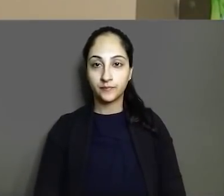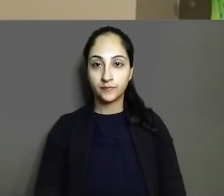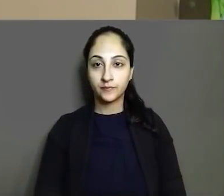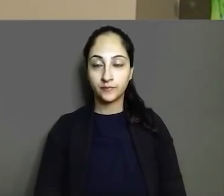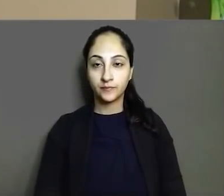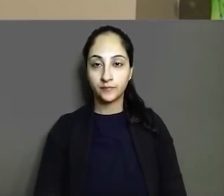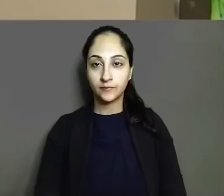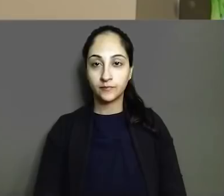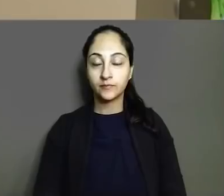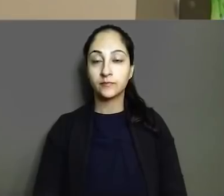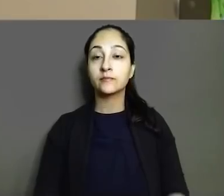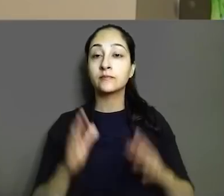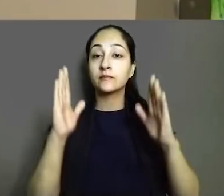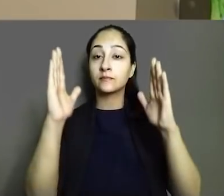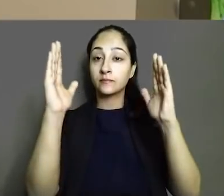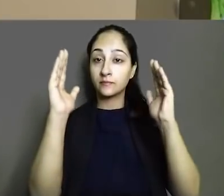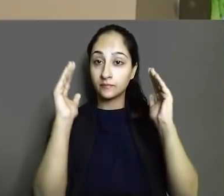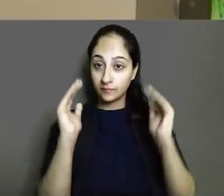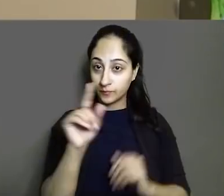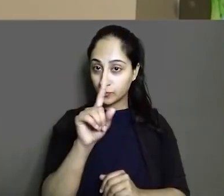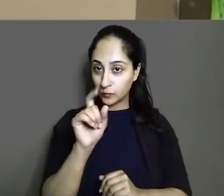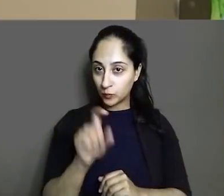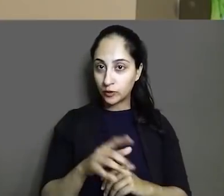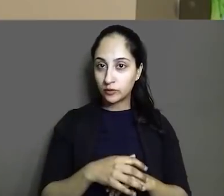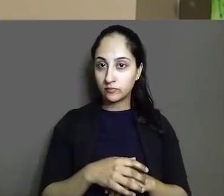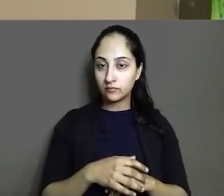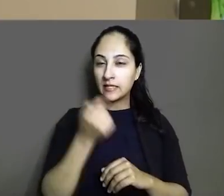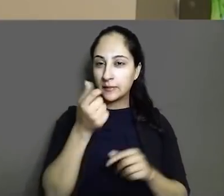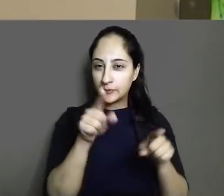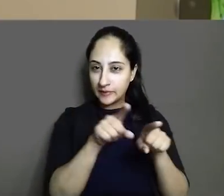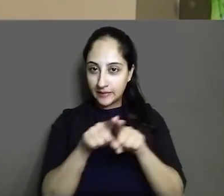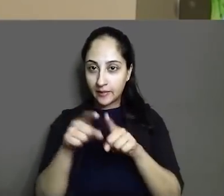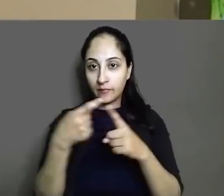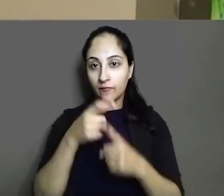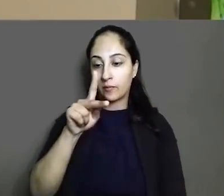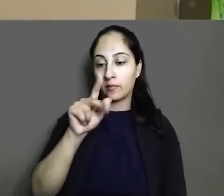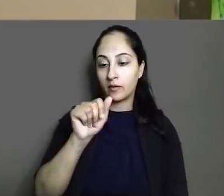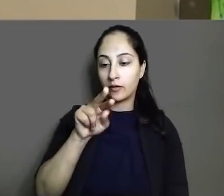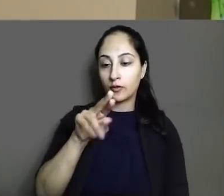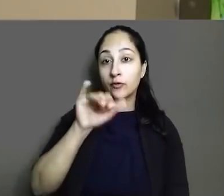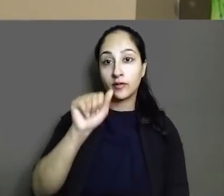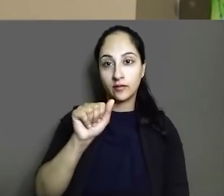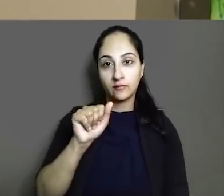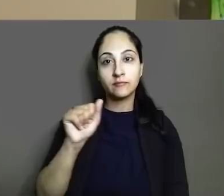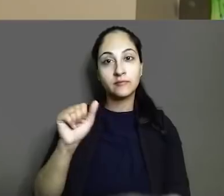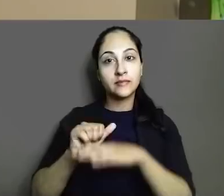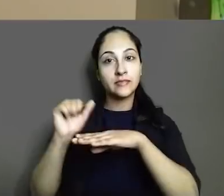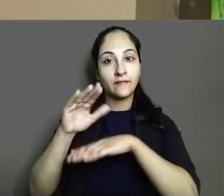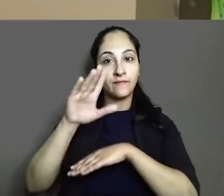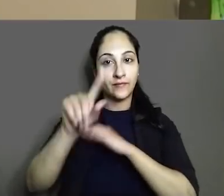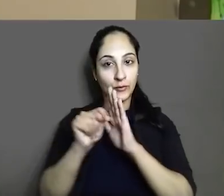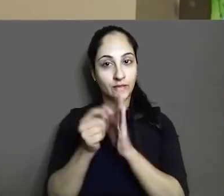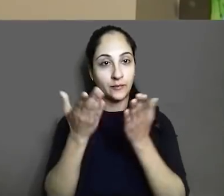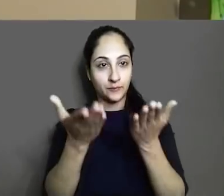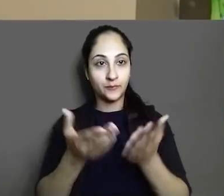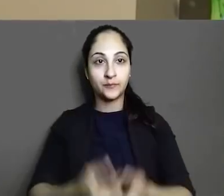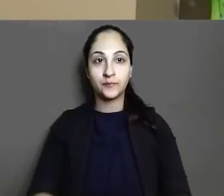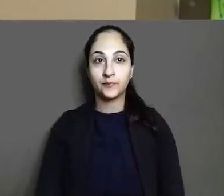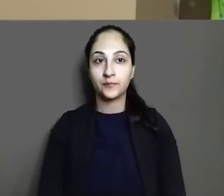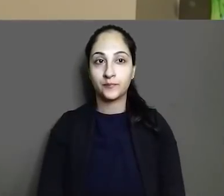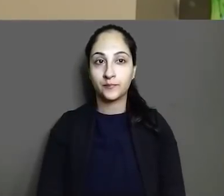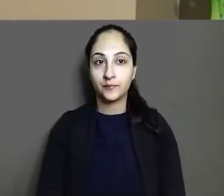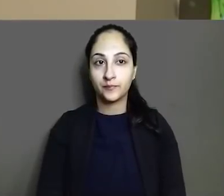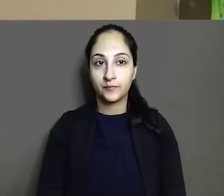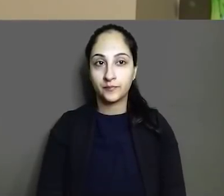enough information about, right? We're still learning a lot about the virus, and we're still learning a lot about the vaccine. So again, we don't have